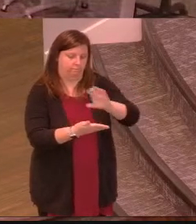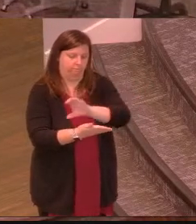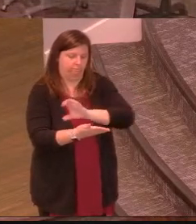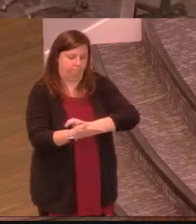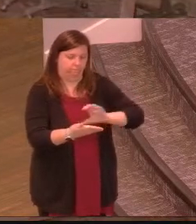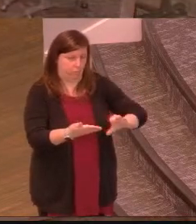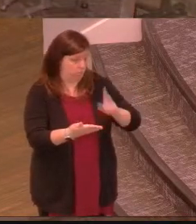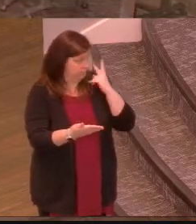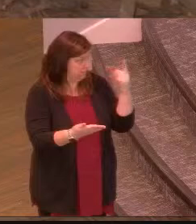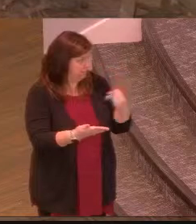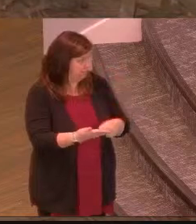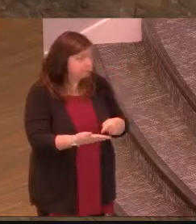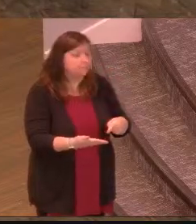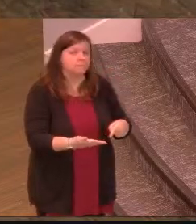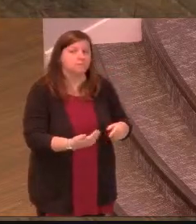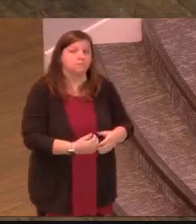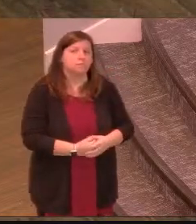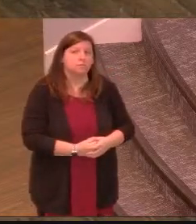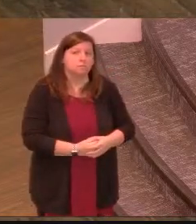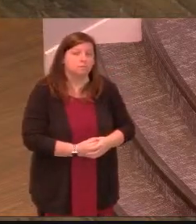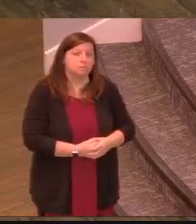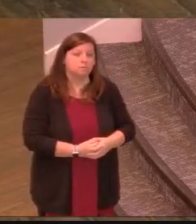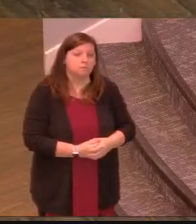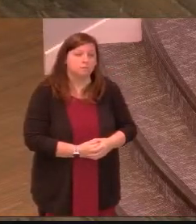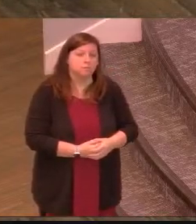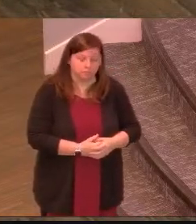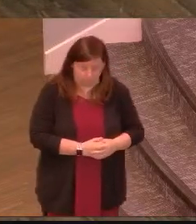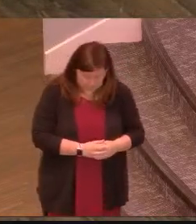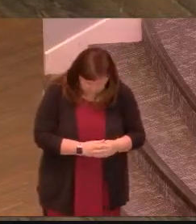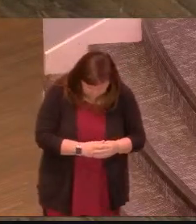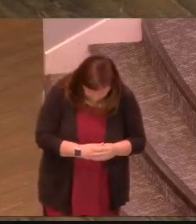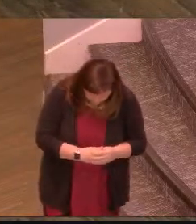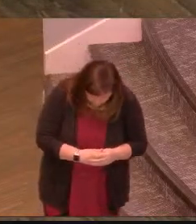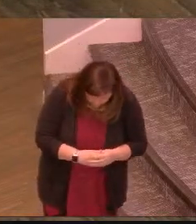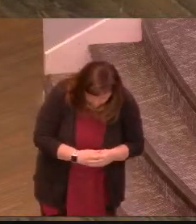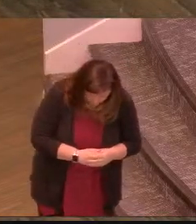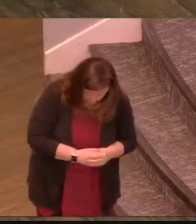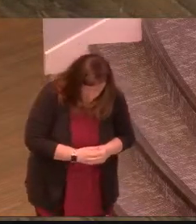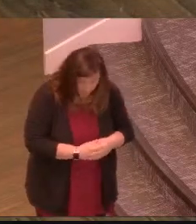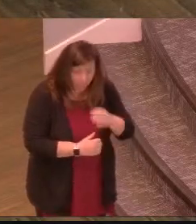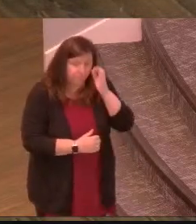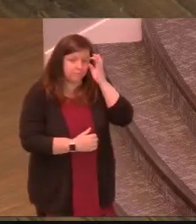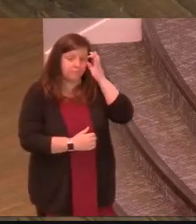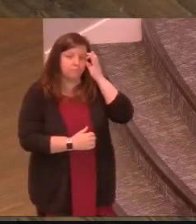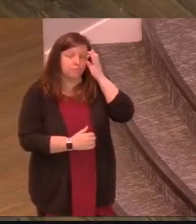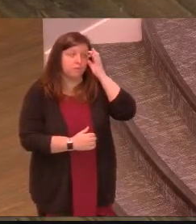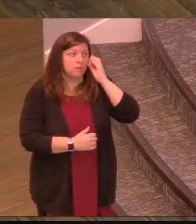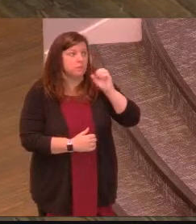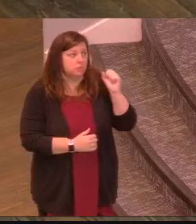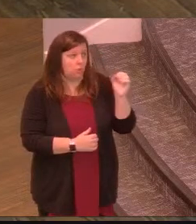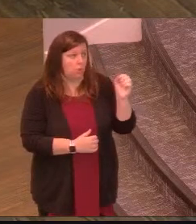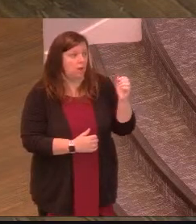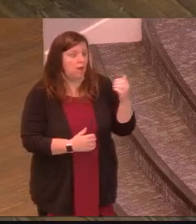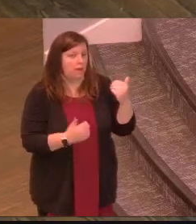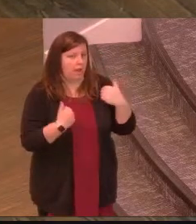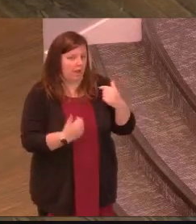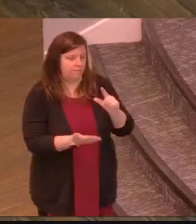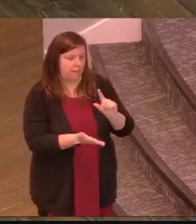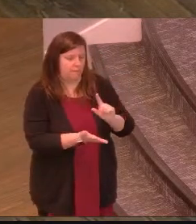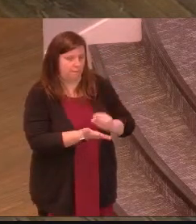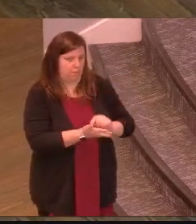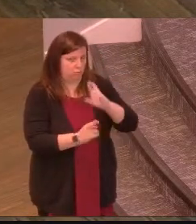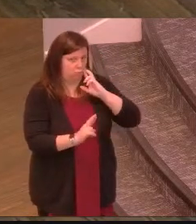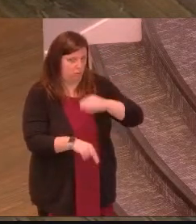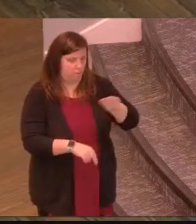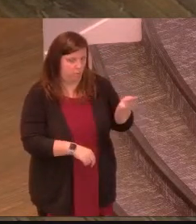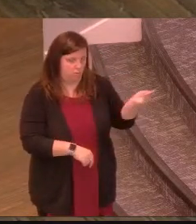Do you see it? Okay. You got it. So the pages 2 through 3 of what is printed there in the report that was sent yesterday